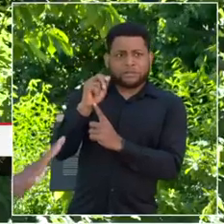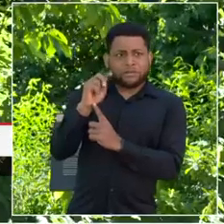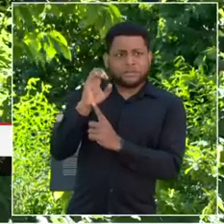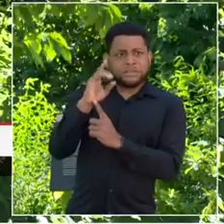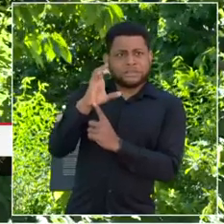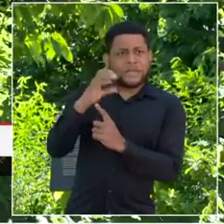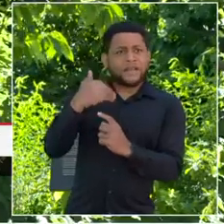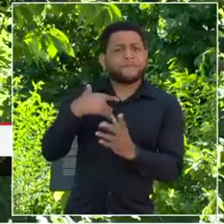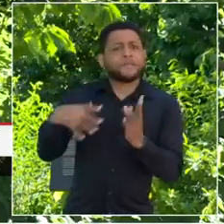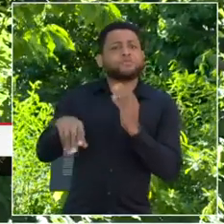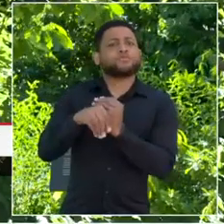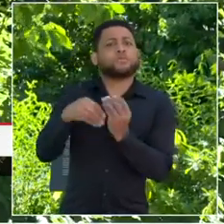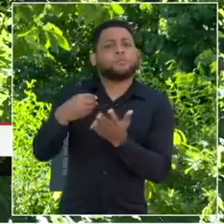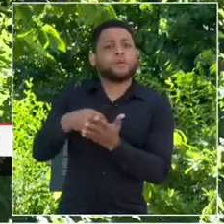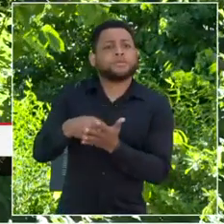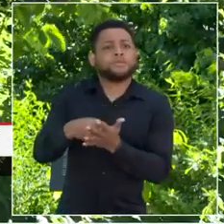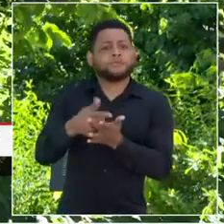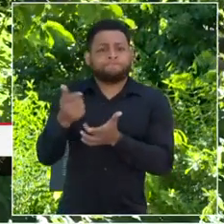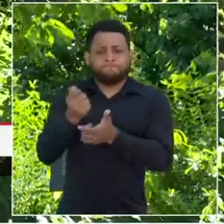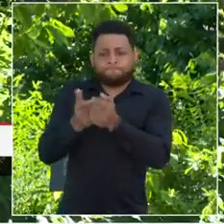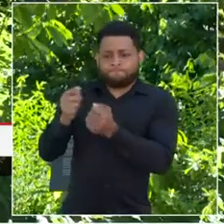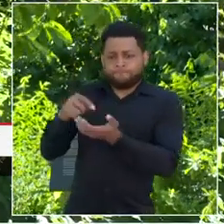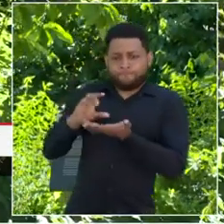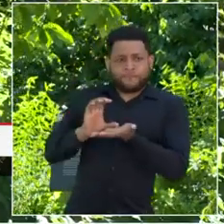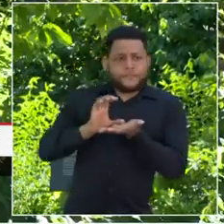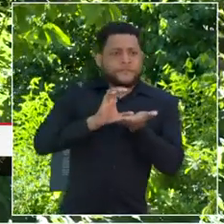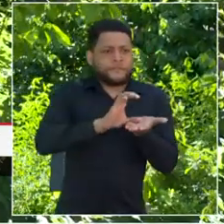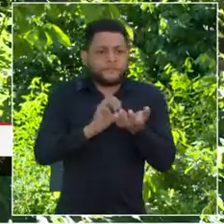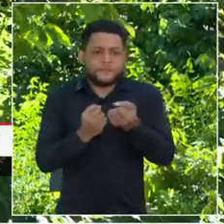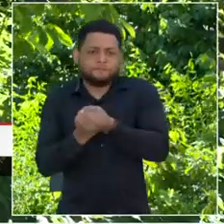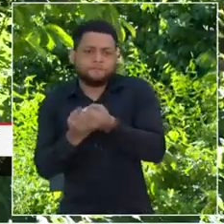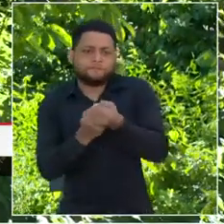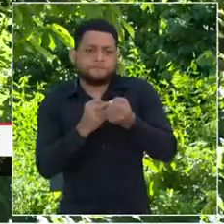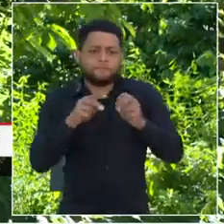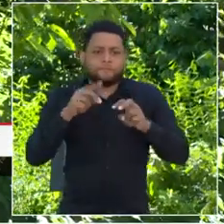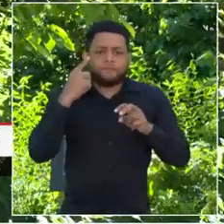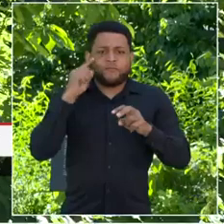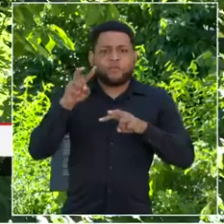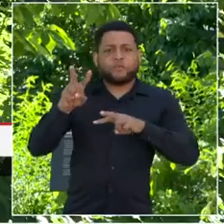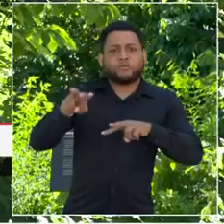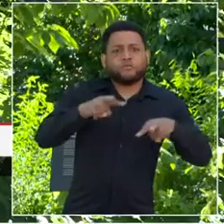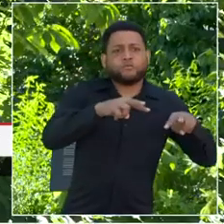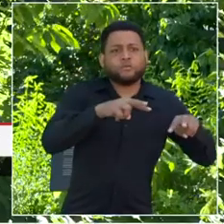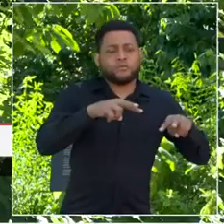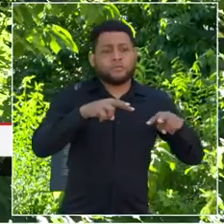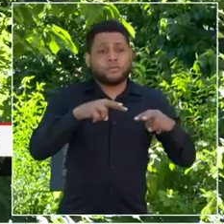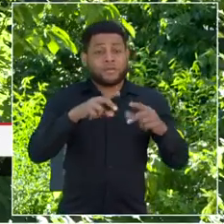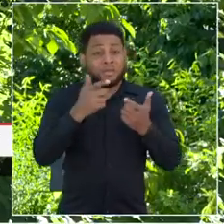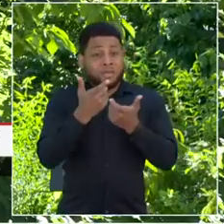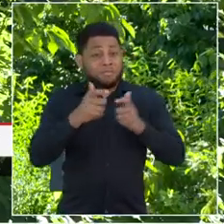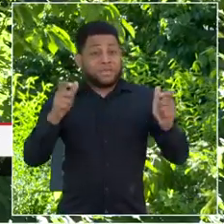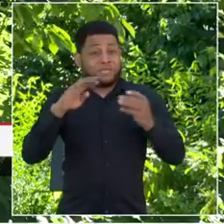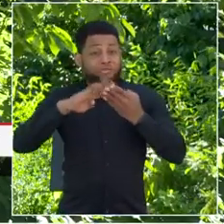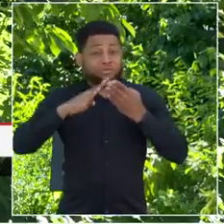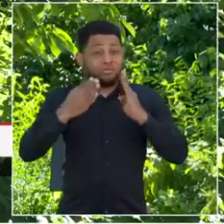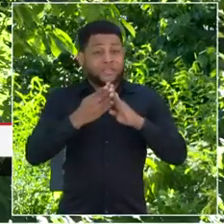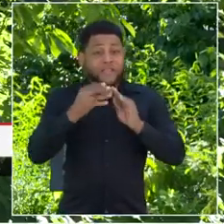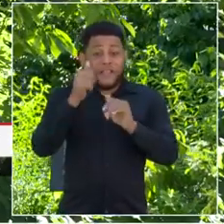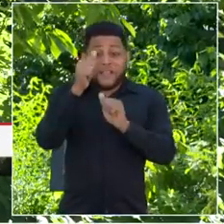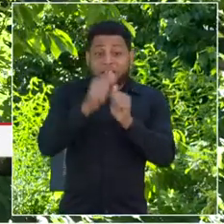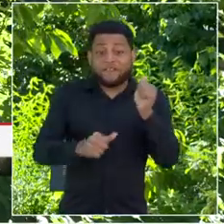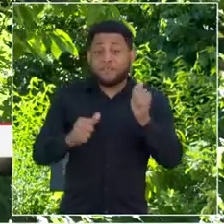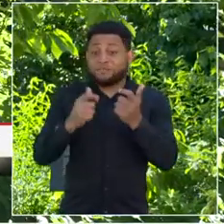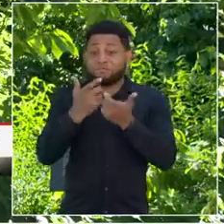promote our destination internationally. Because it's a big deal. Every major city, every major country is doing the same thing, going after